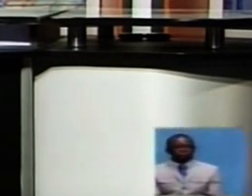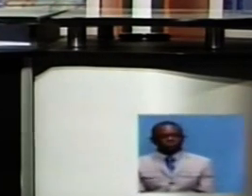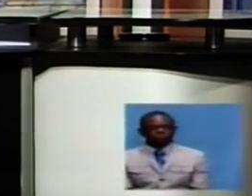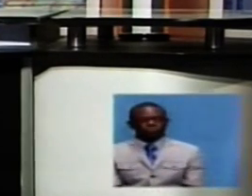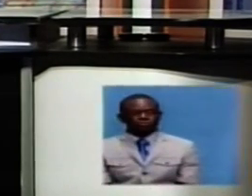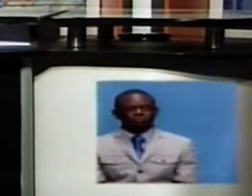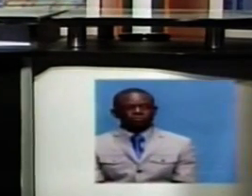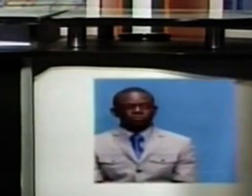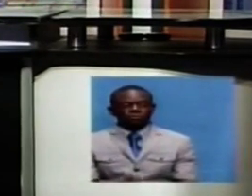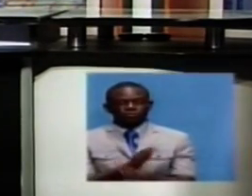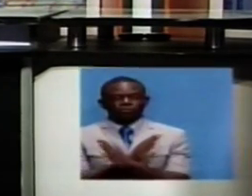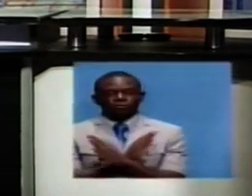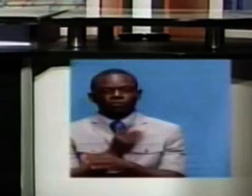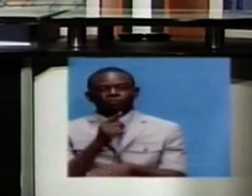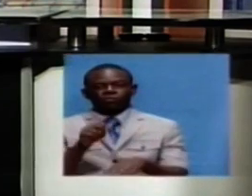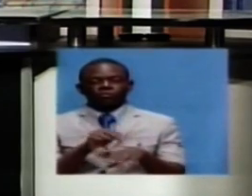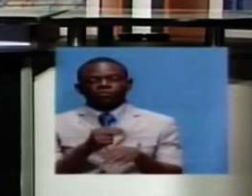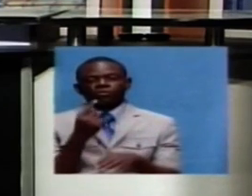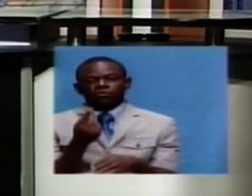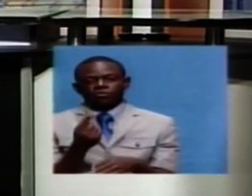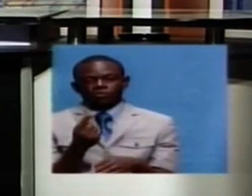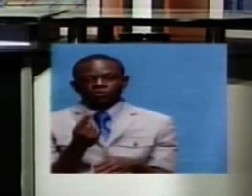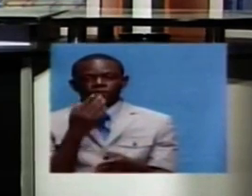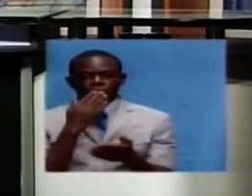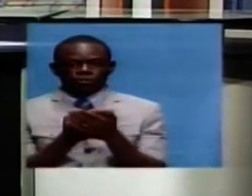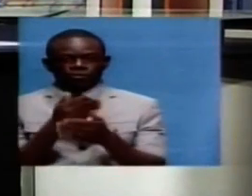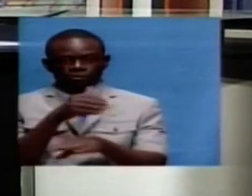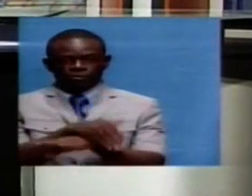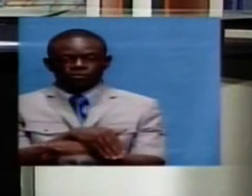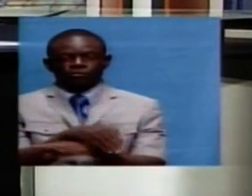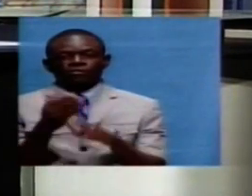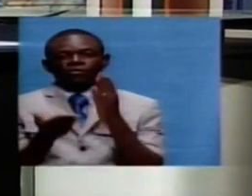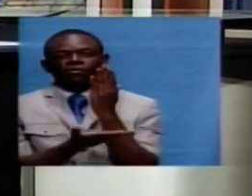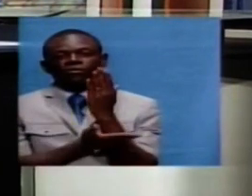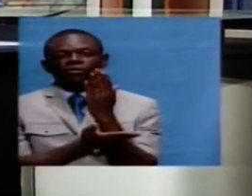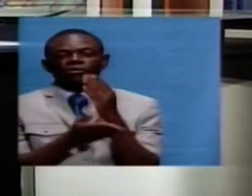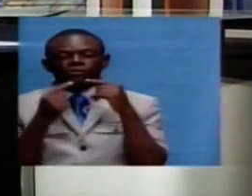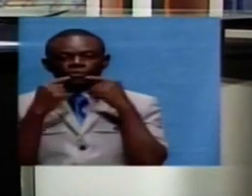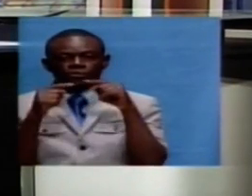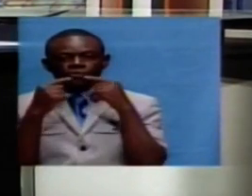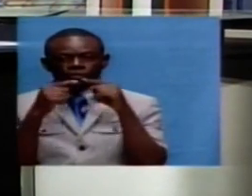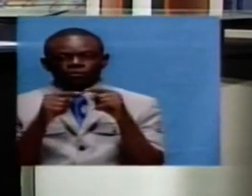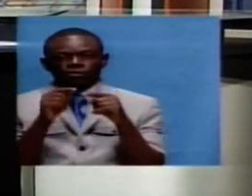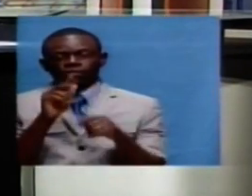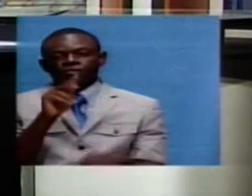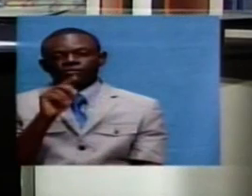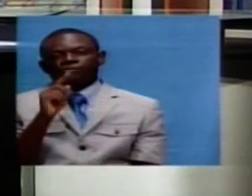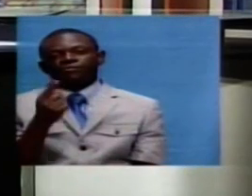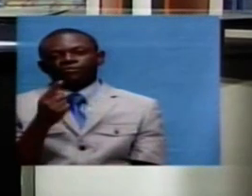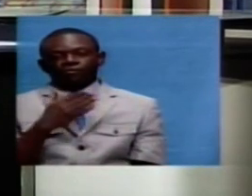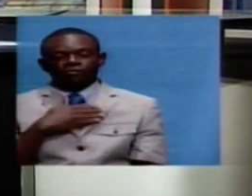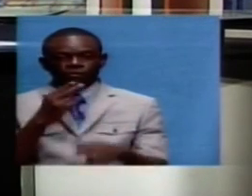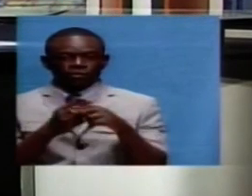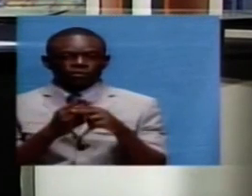One Zambia, One Nation. Good evening. Welcome to the news at 19 hours on TV1. My name is Chilufya Mwelwa, and on sign